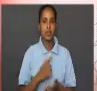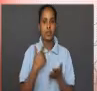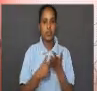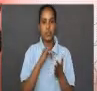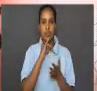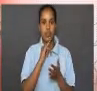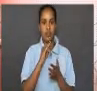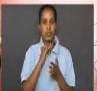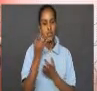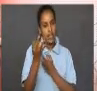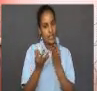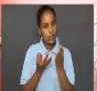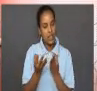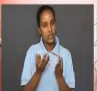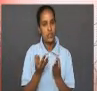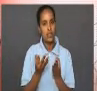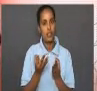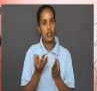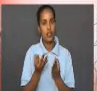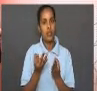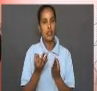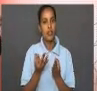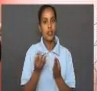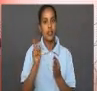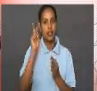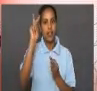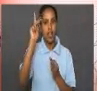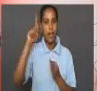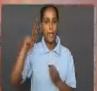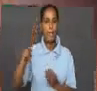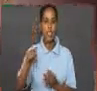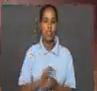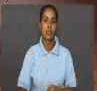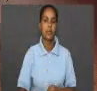This is the expression for Kp.